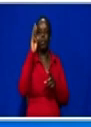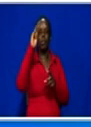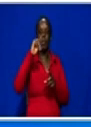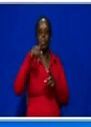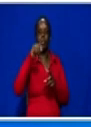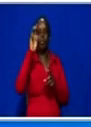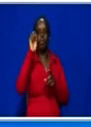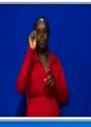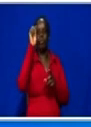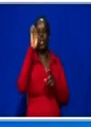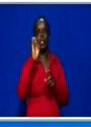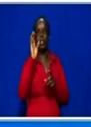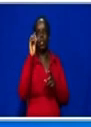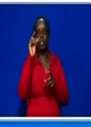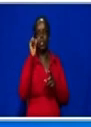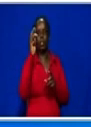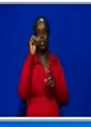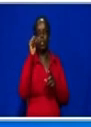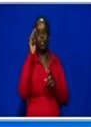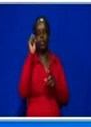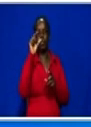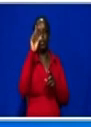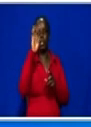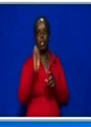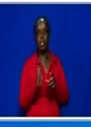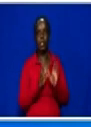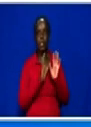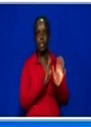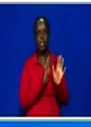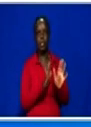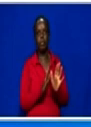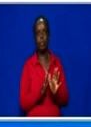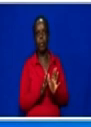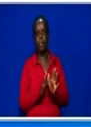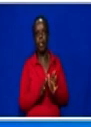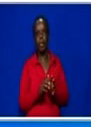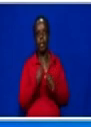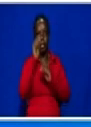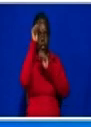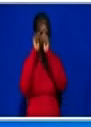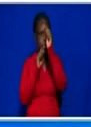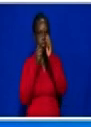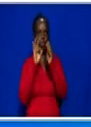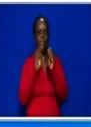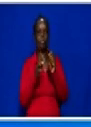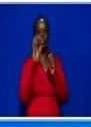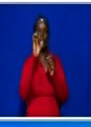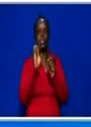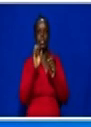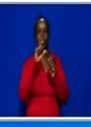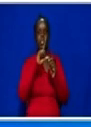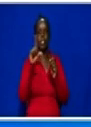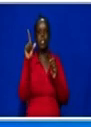this is a condition where the dominant allele masks the expression of a recessive allele.